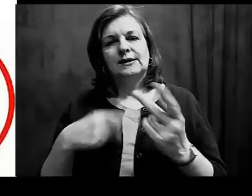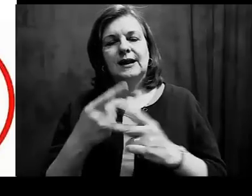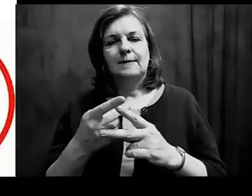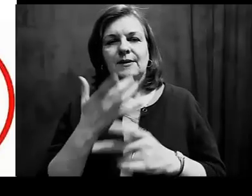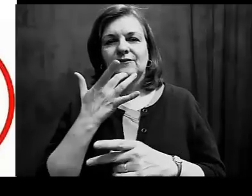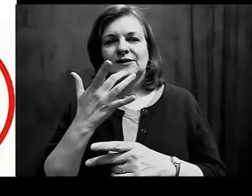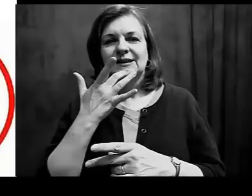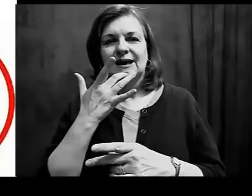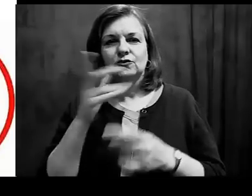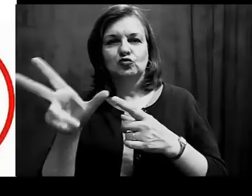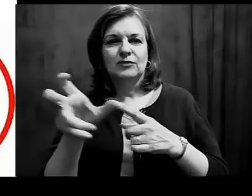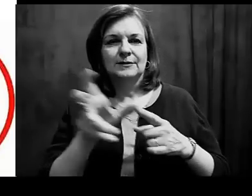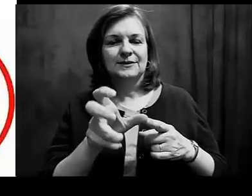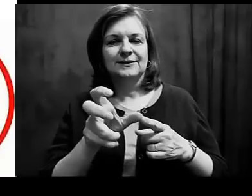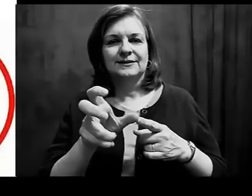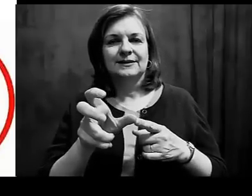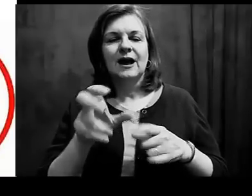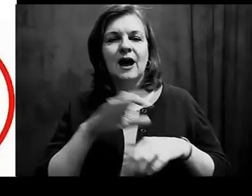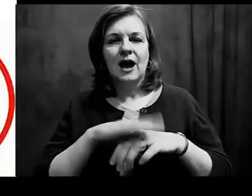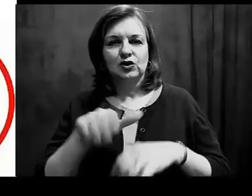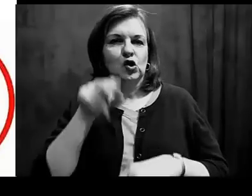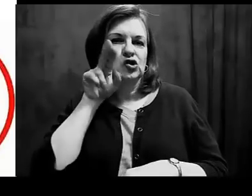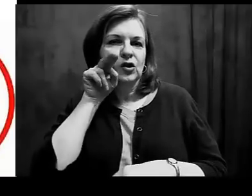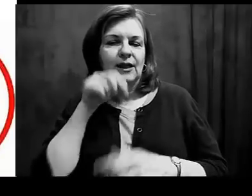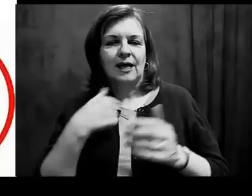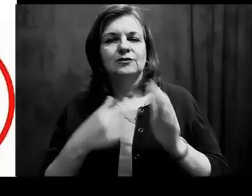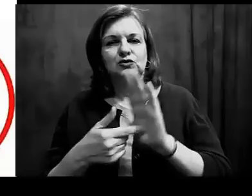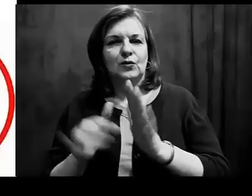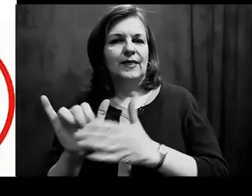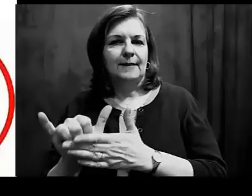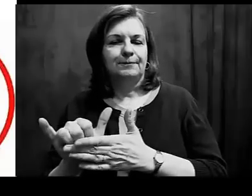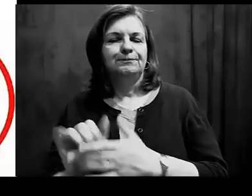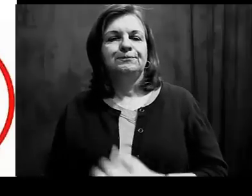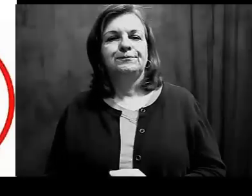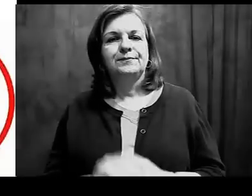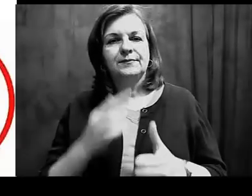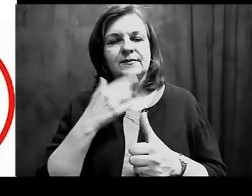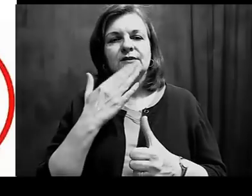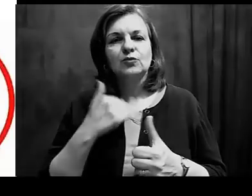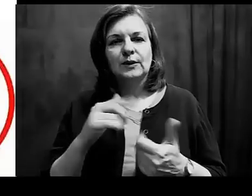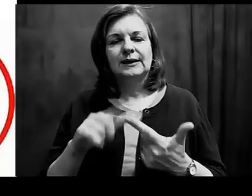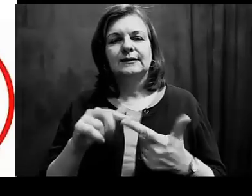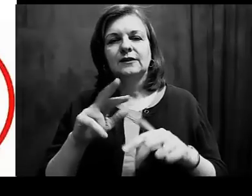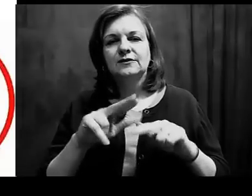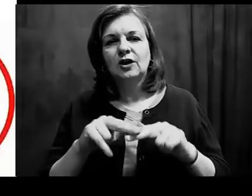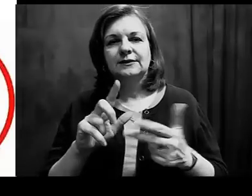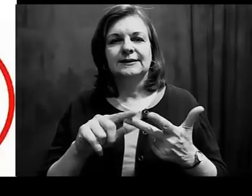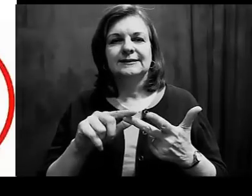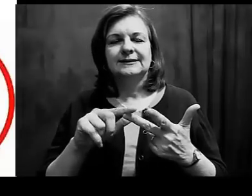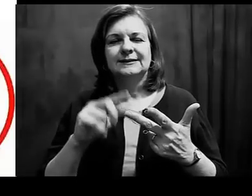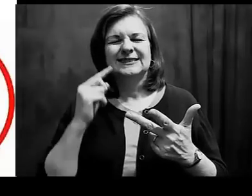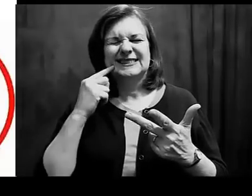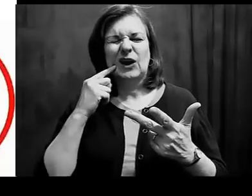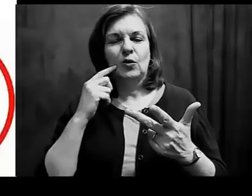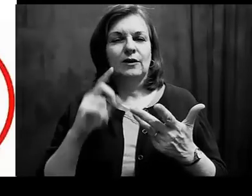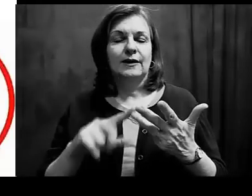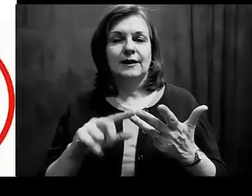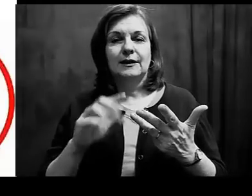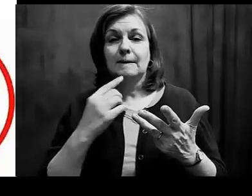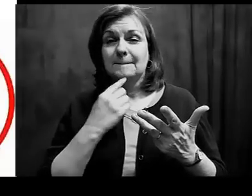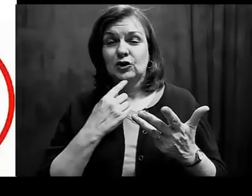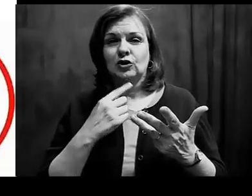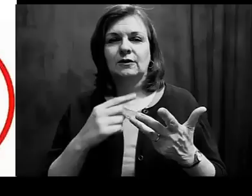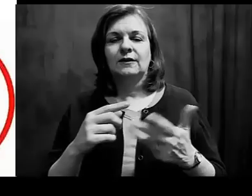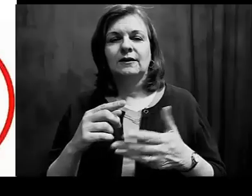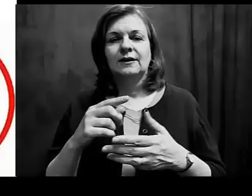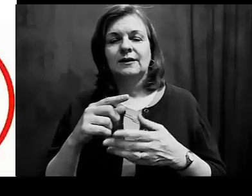taste receptors in the taste buds on your tongue, and we'll show you that. Sweet, salty, sour, and bitter.